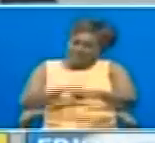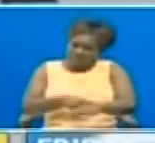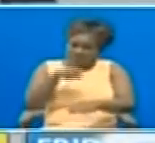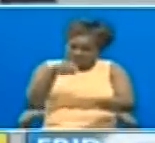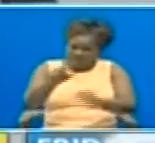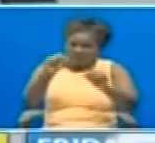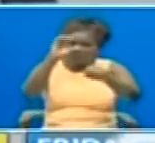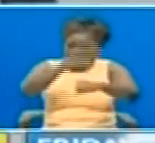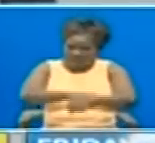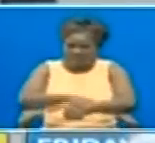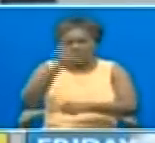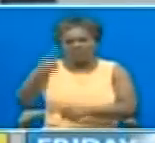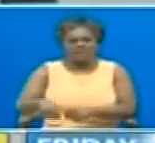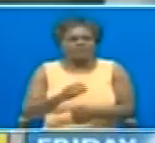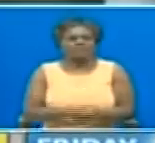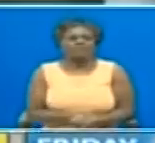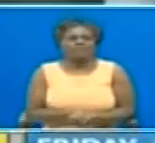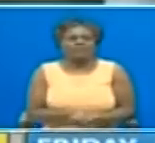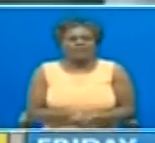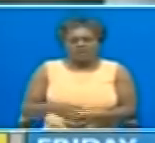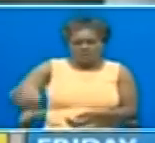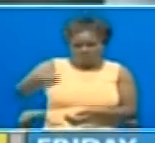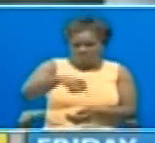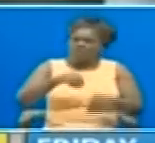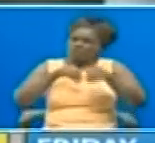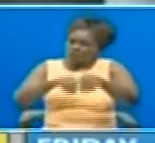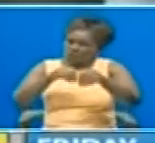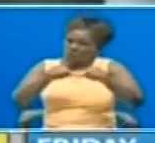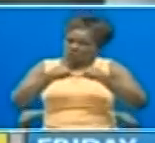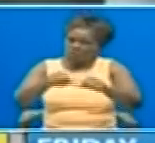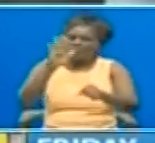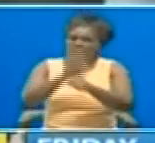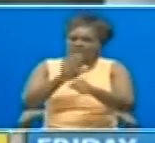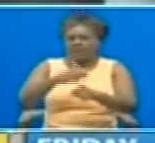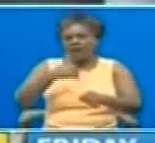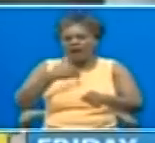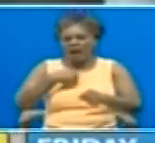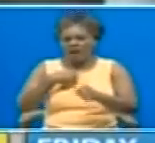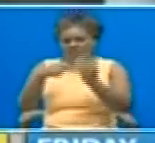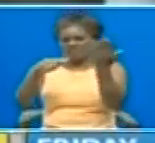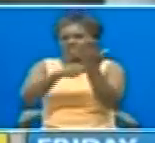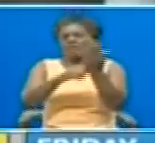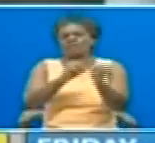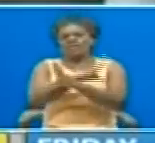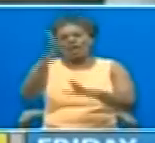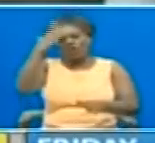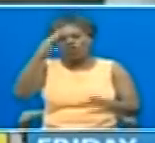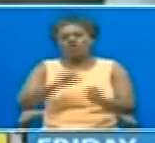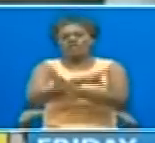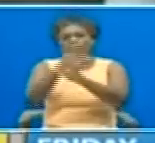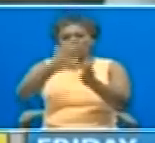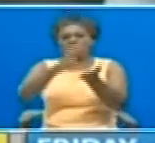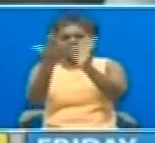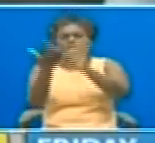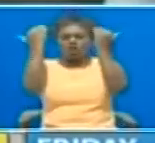before the escapees are behind bars again. We are right on them because most of them, we have their particulars, they are known. These are people who have appeared